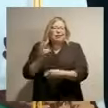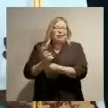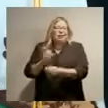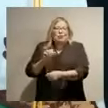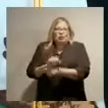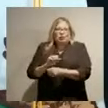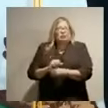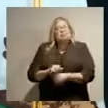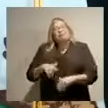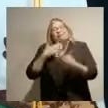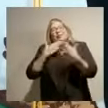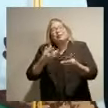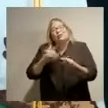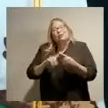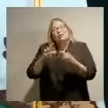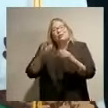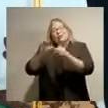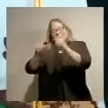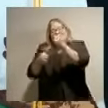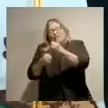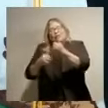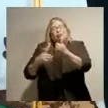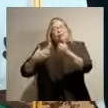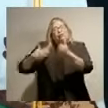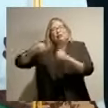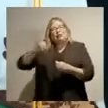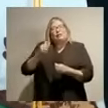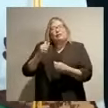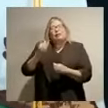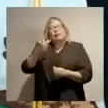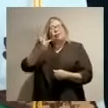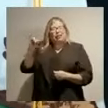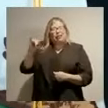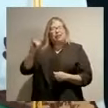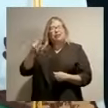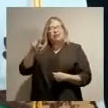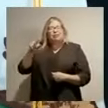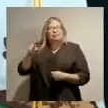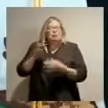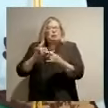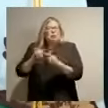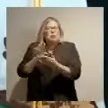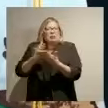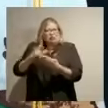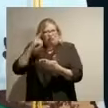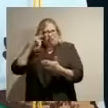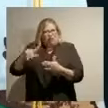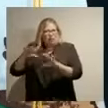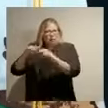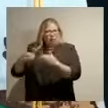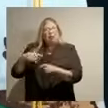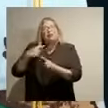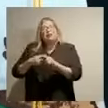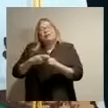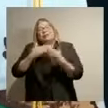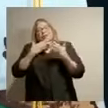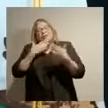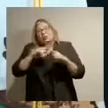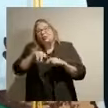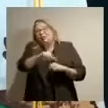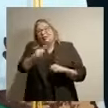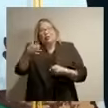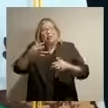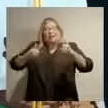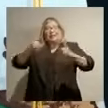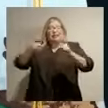Erica Lee, the Chief Deputy for Budgets for the department, and the rest of the executive team, all the